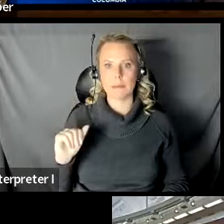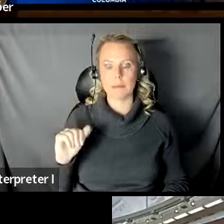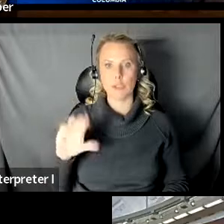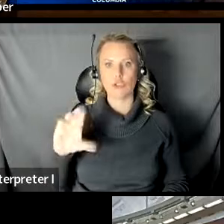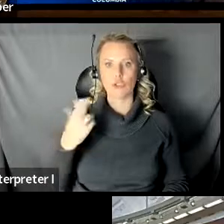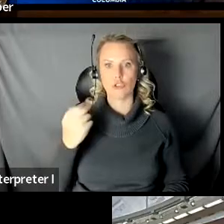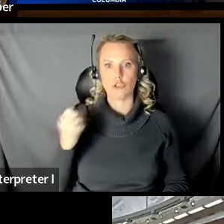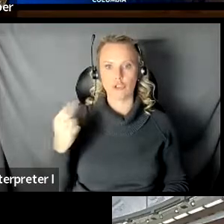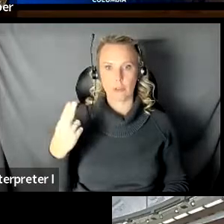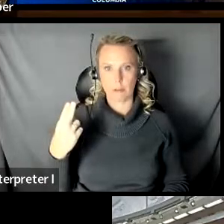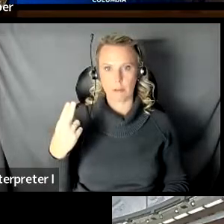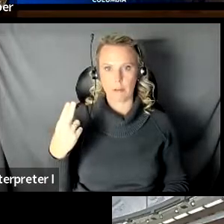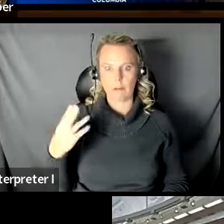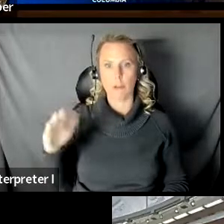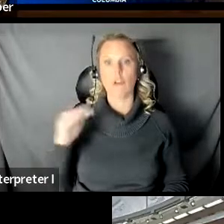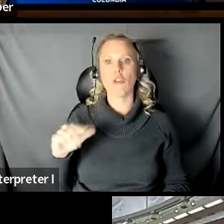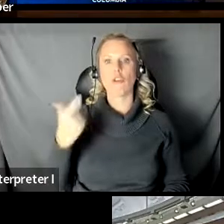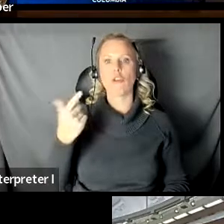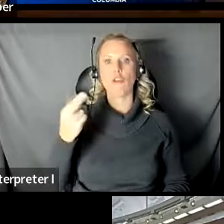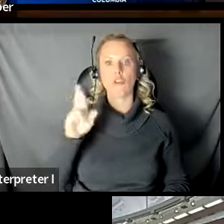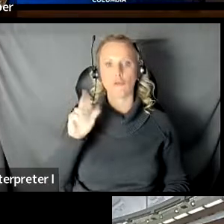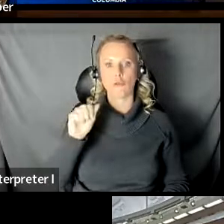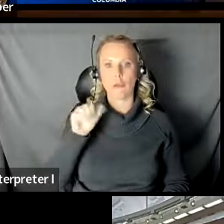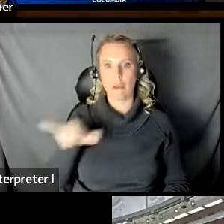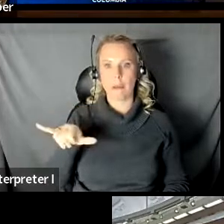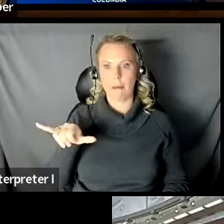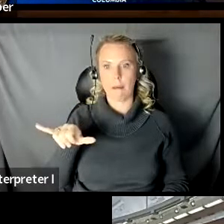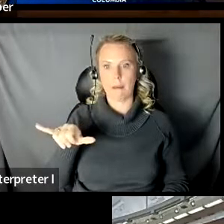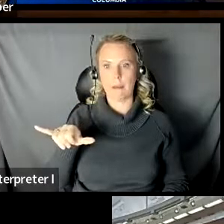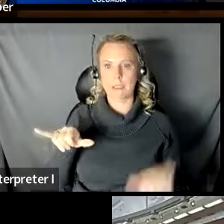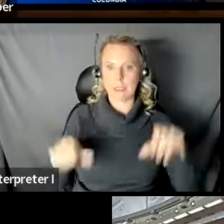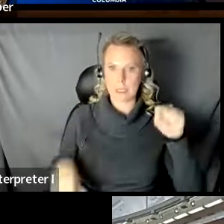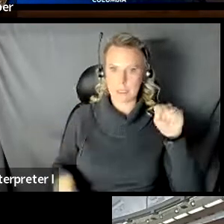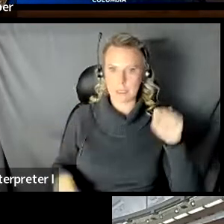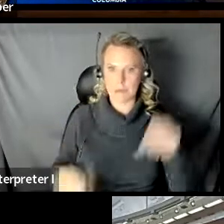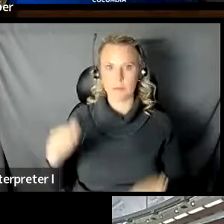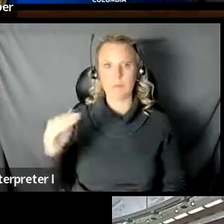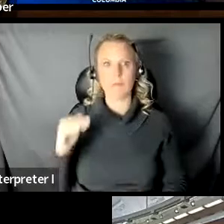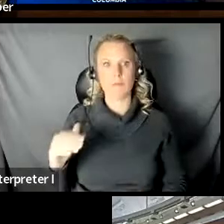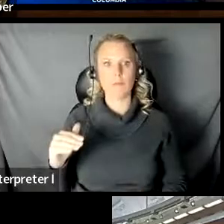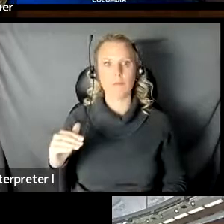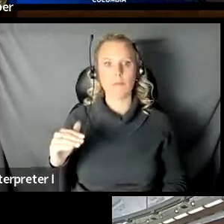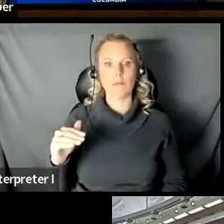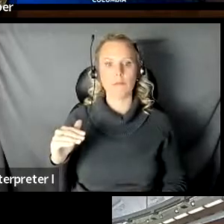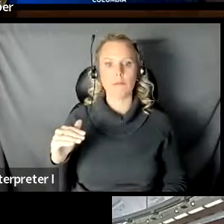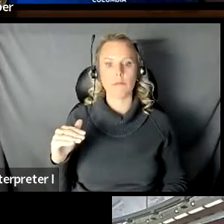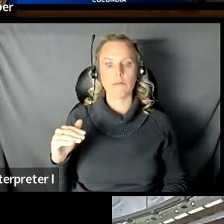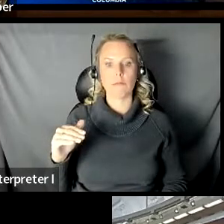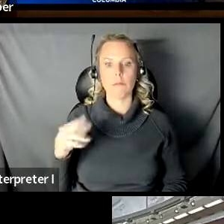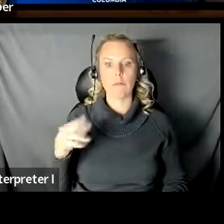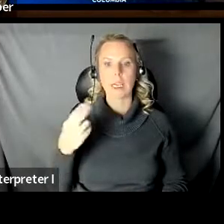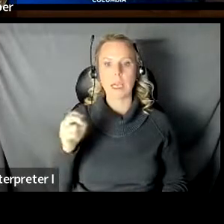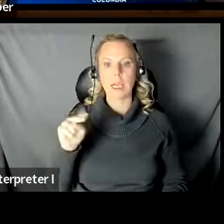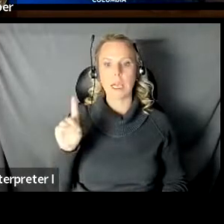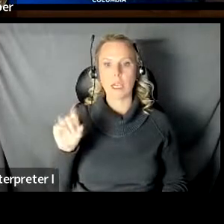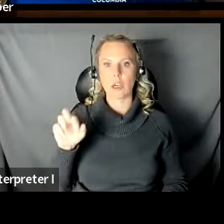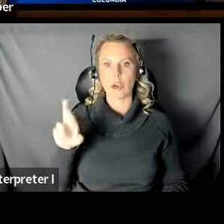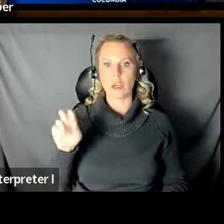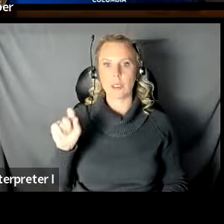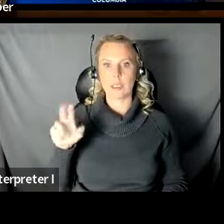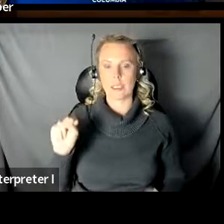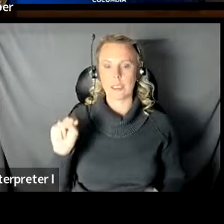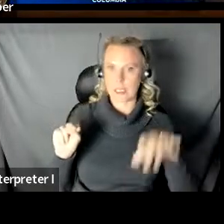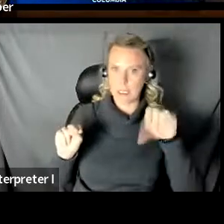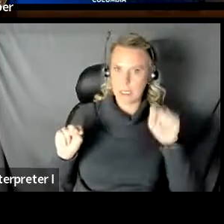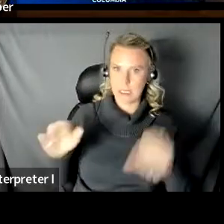Councilmember Che. Councilmember Gray. Yes. Councilmember Gray votes yes. Councilmember Henderson.